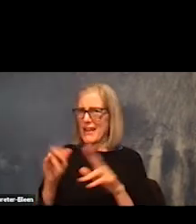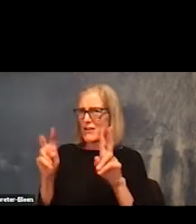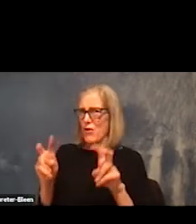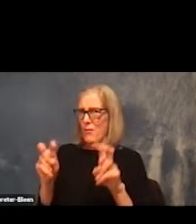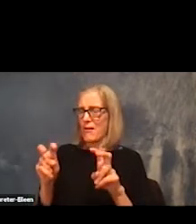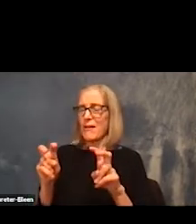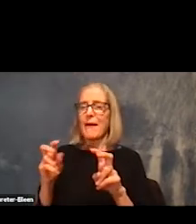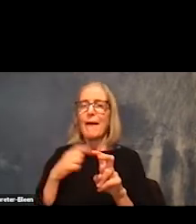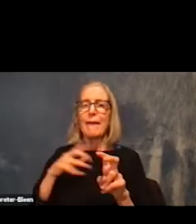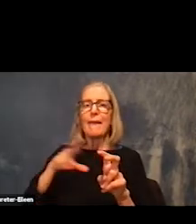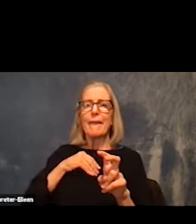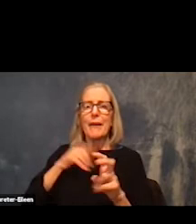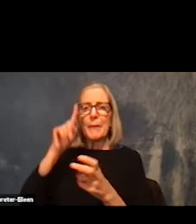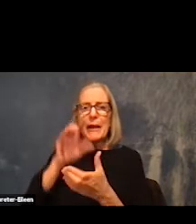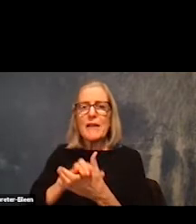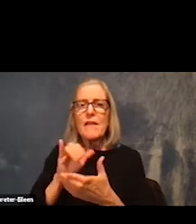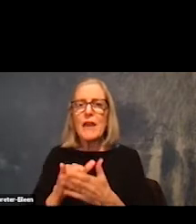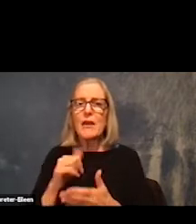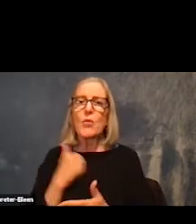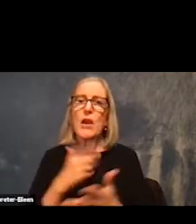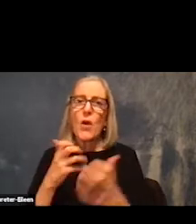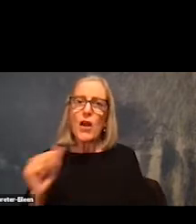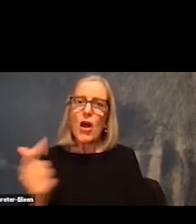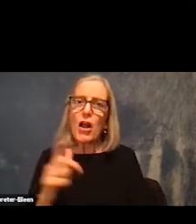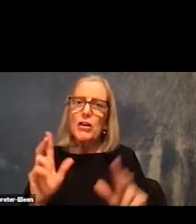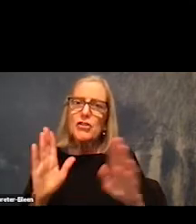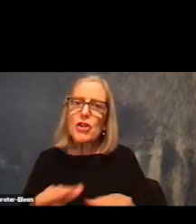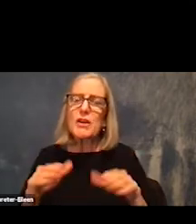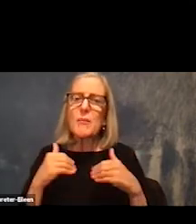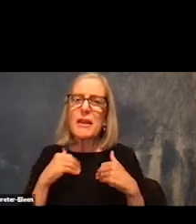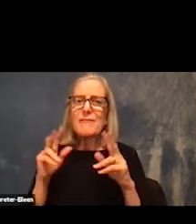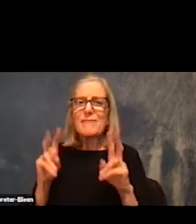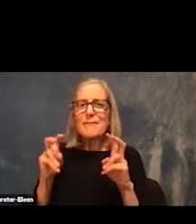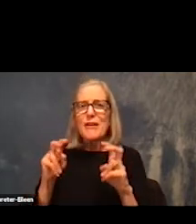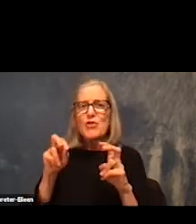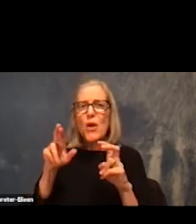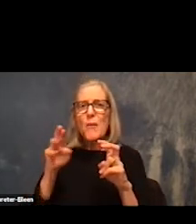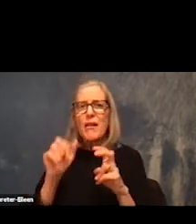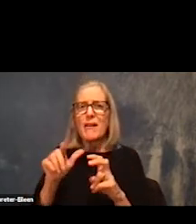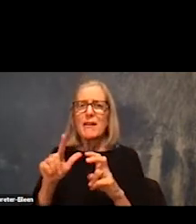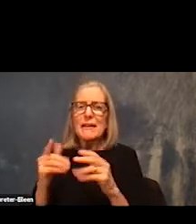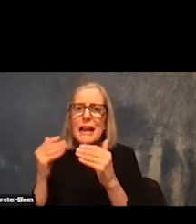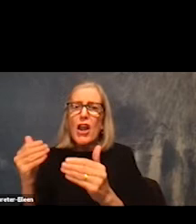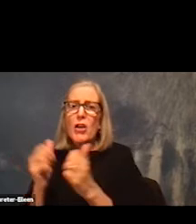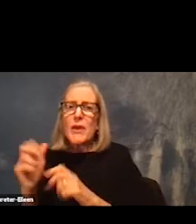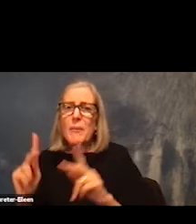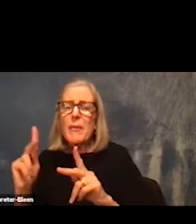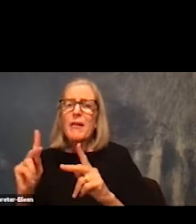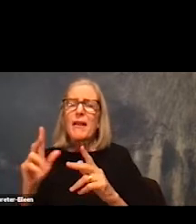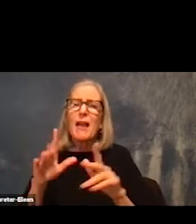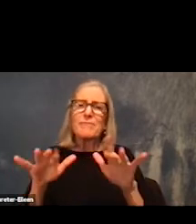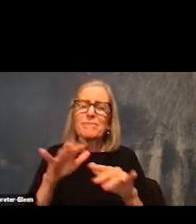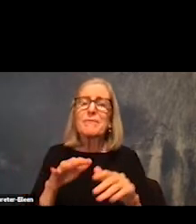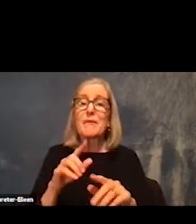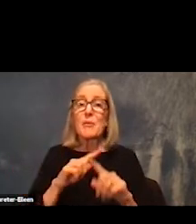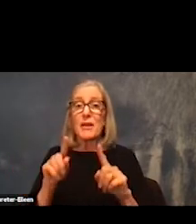normal, to follow teachers' directions and get along with peers and be like everybody else. But I was also his Cub Scout leader, and I saw how